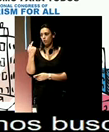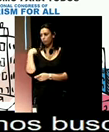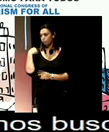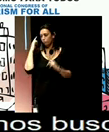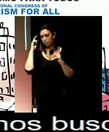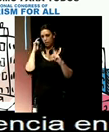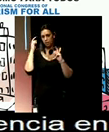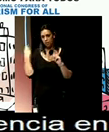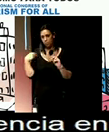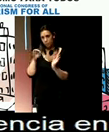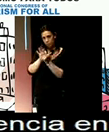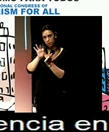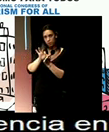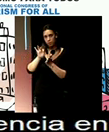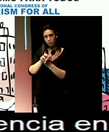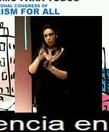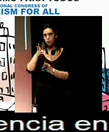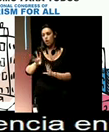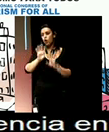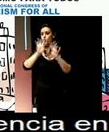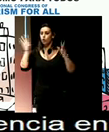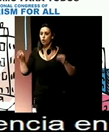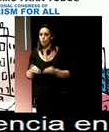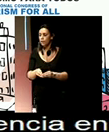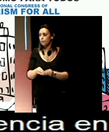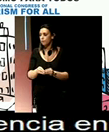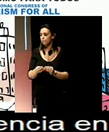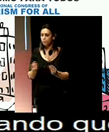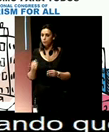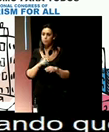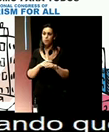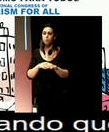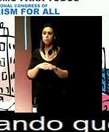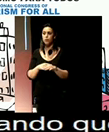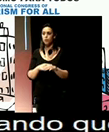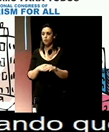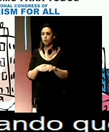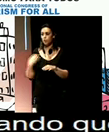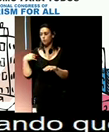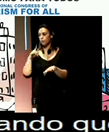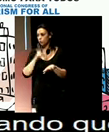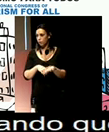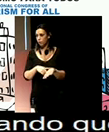service. We're trying to make this service global,